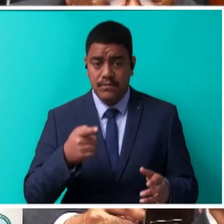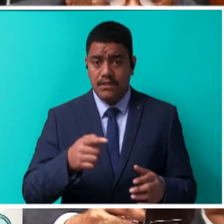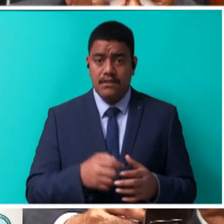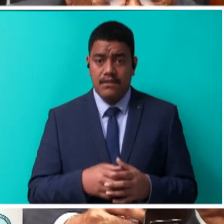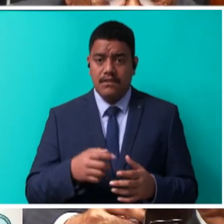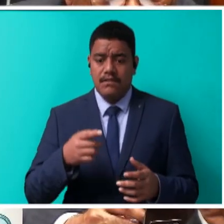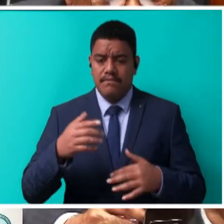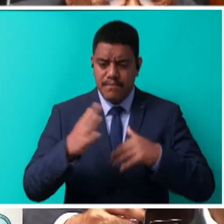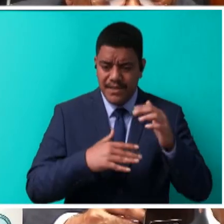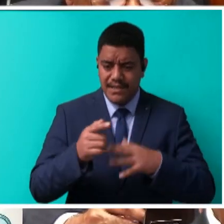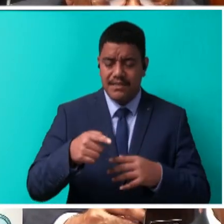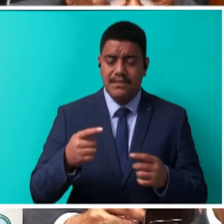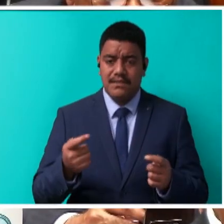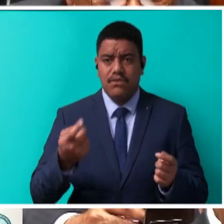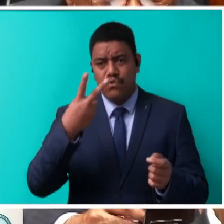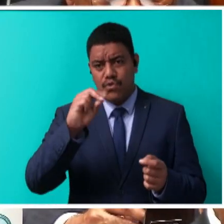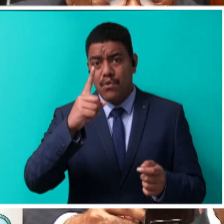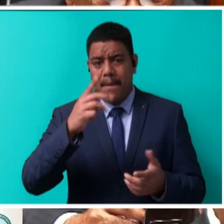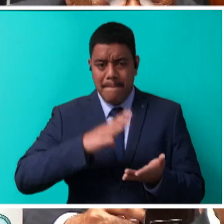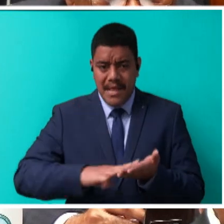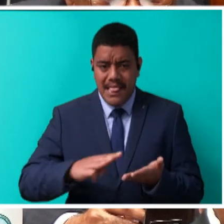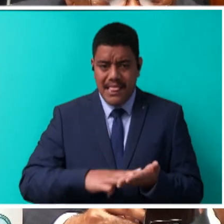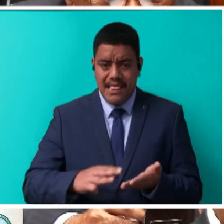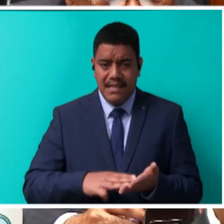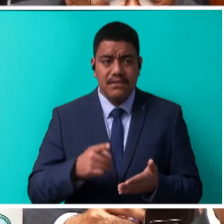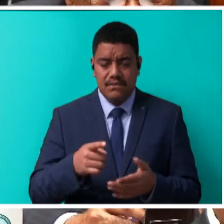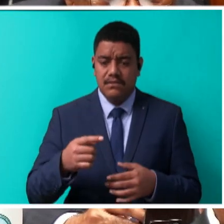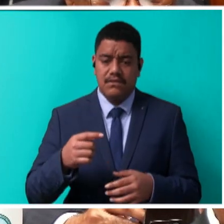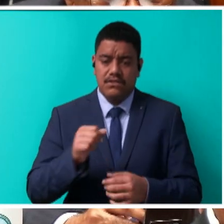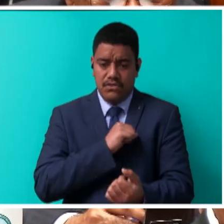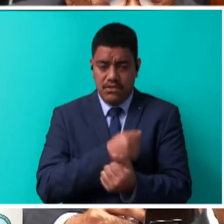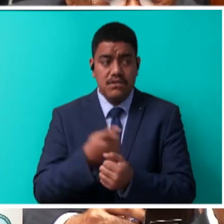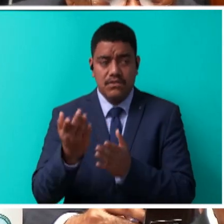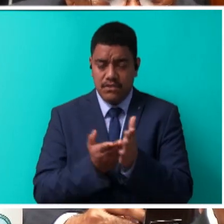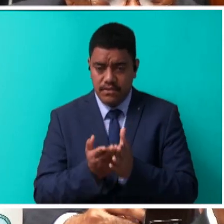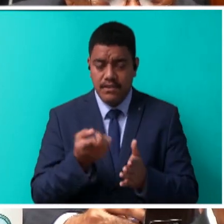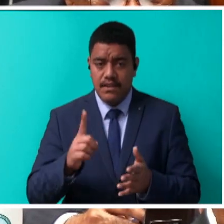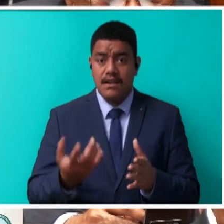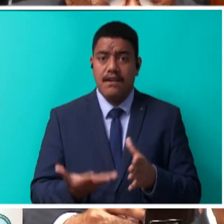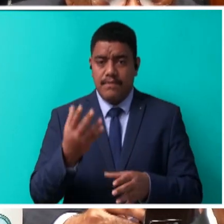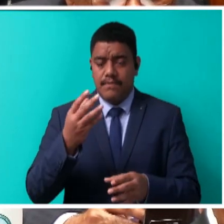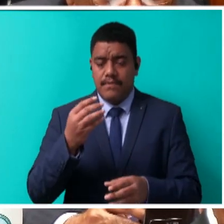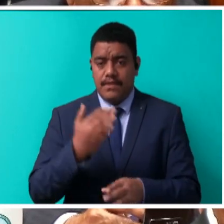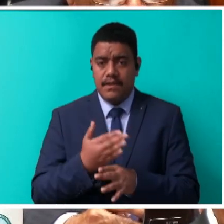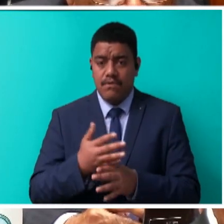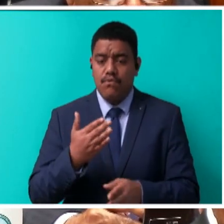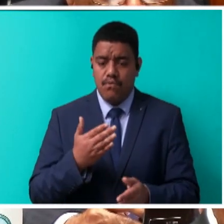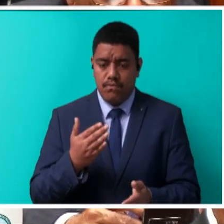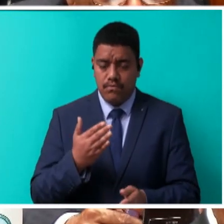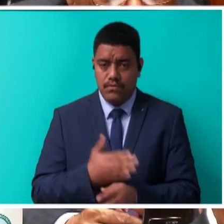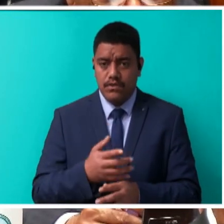renovations amounting to about 21 million have strengthened judicial services and upgraded working conditions for